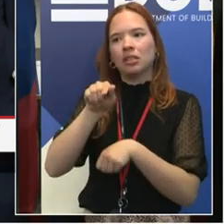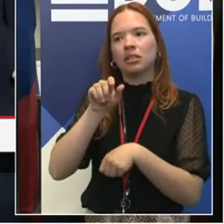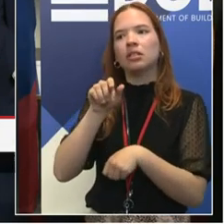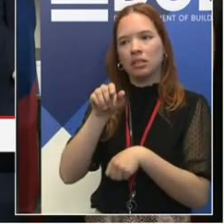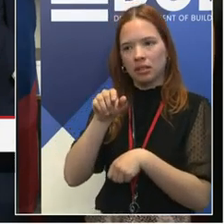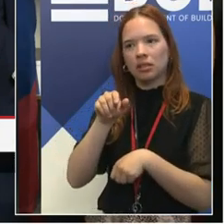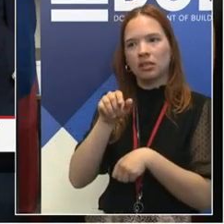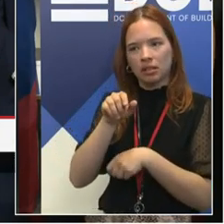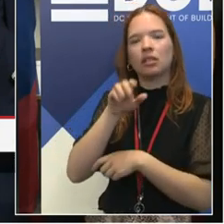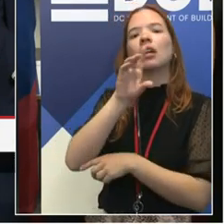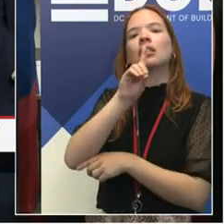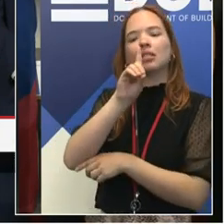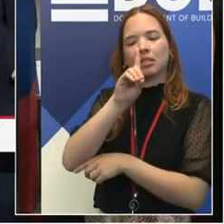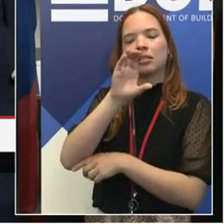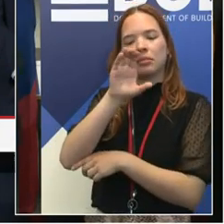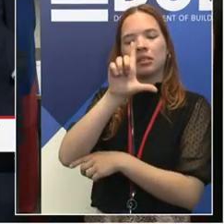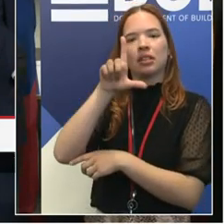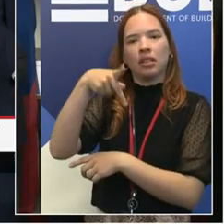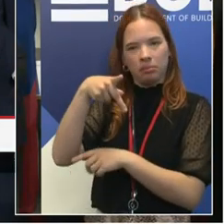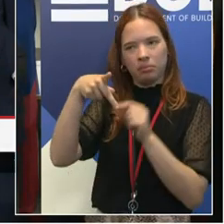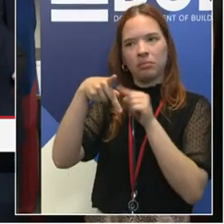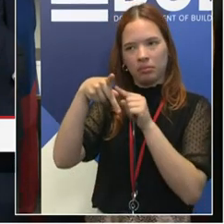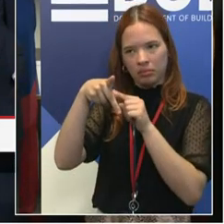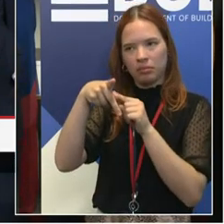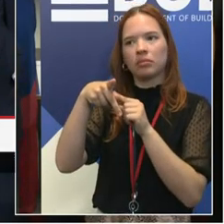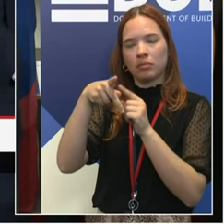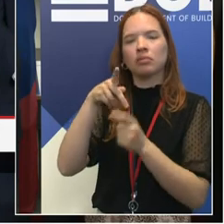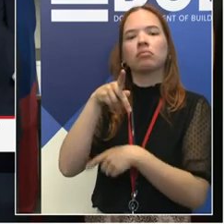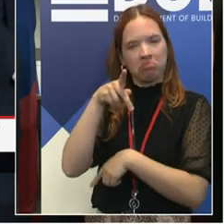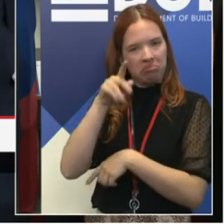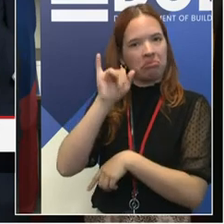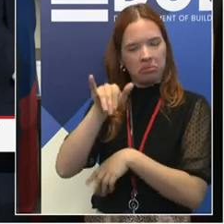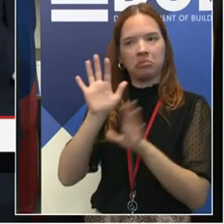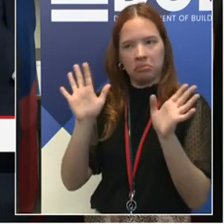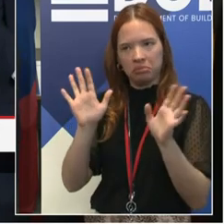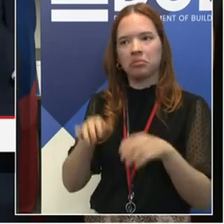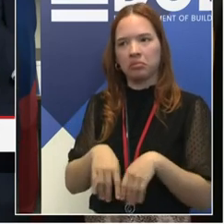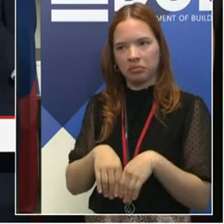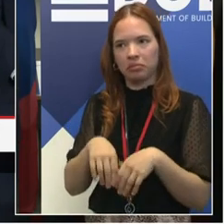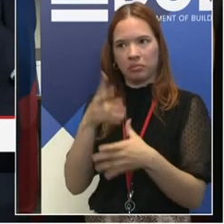soon, DLCP, and all of the work that they do,